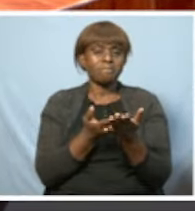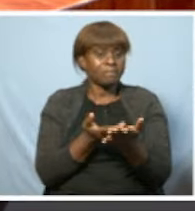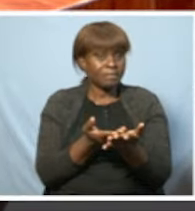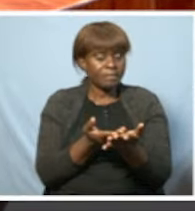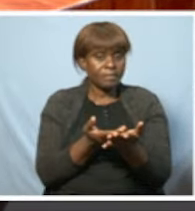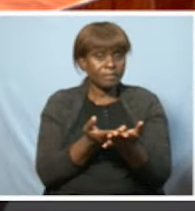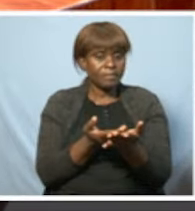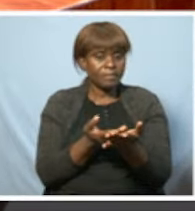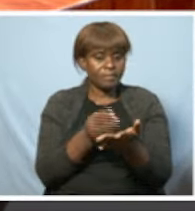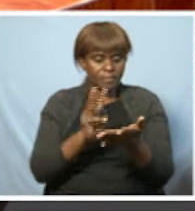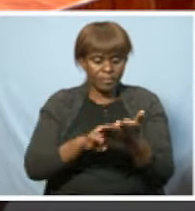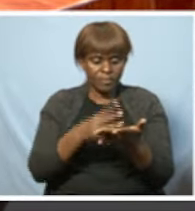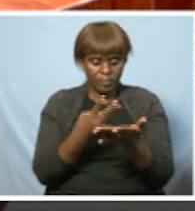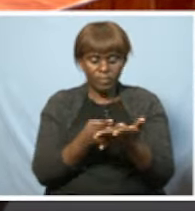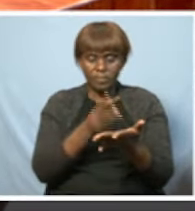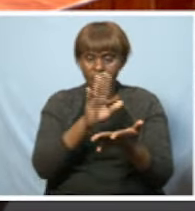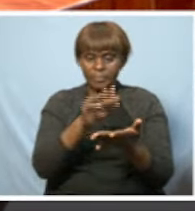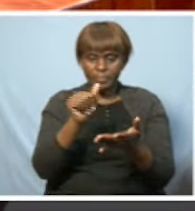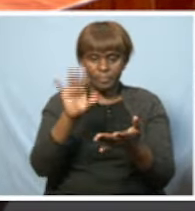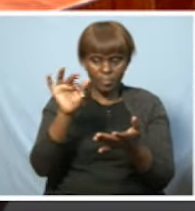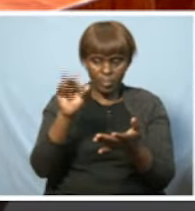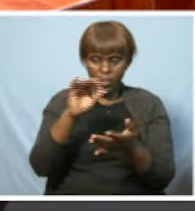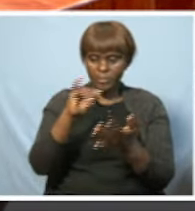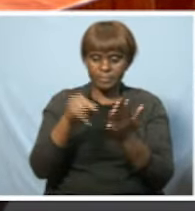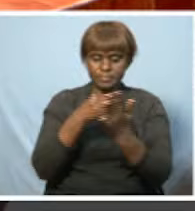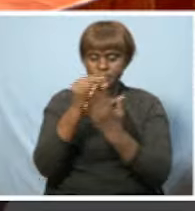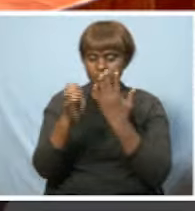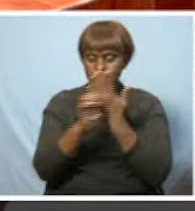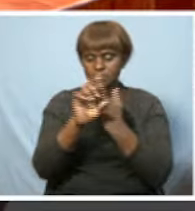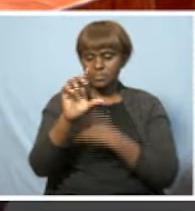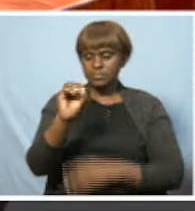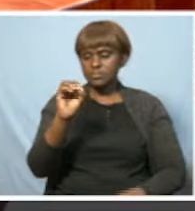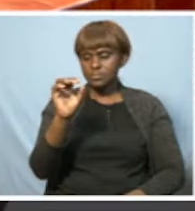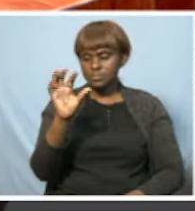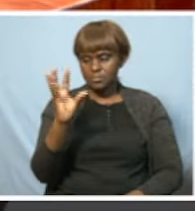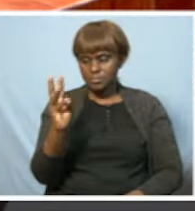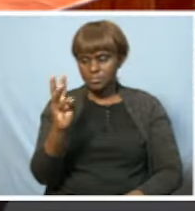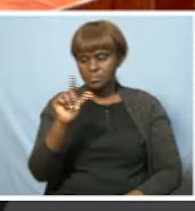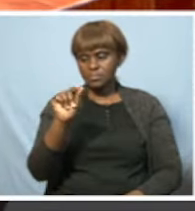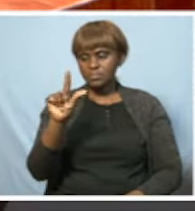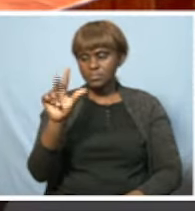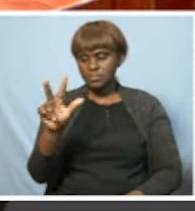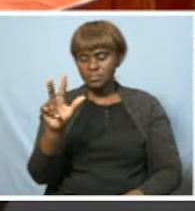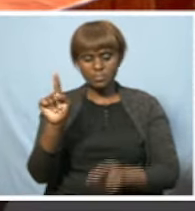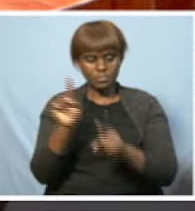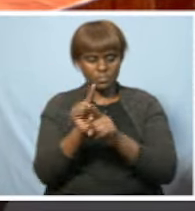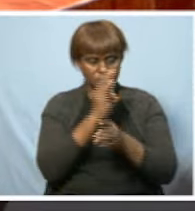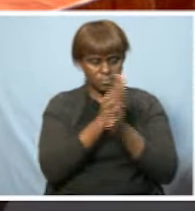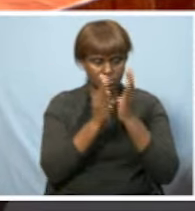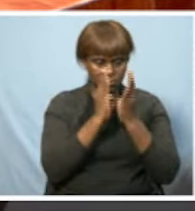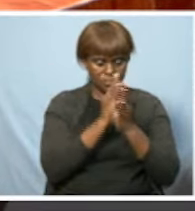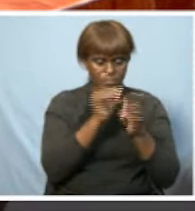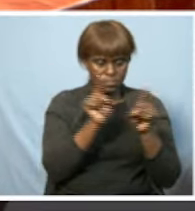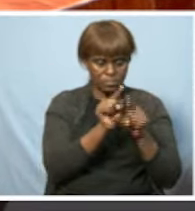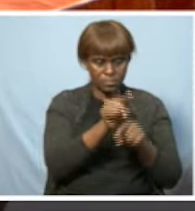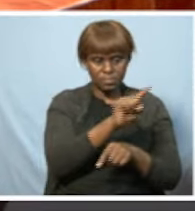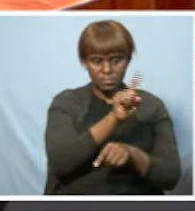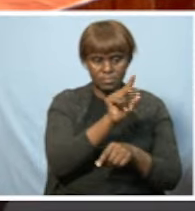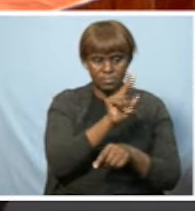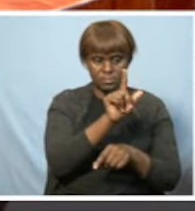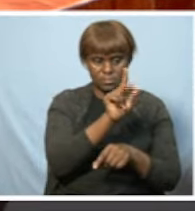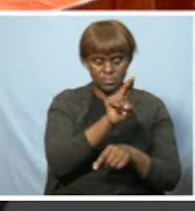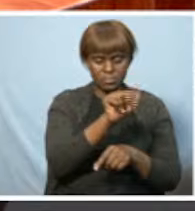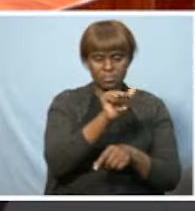There is the witness 19th June 06-2023. The contractor Akim Zulu 19th